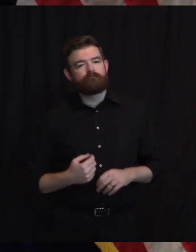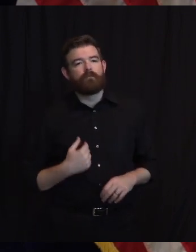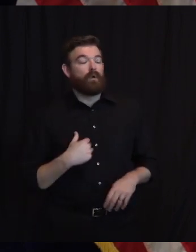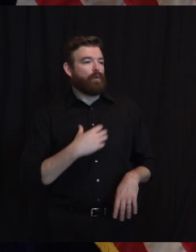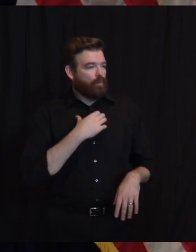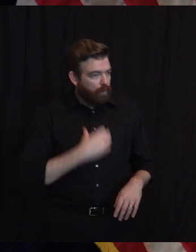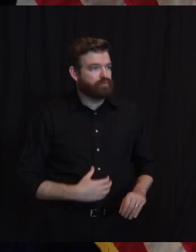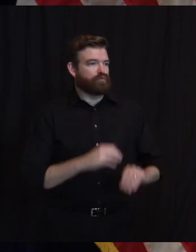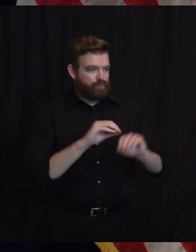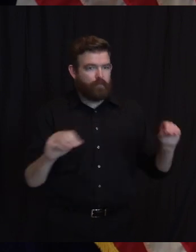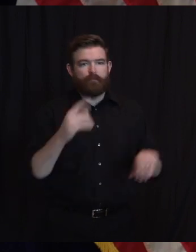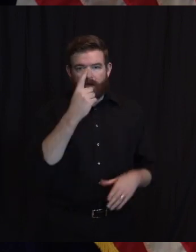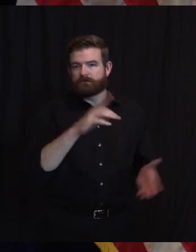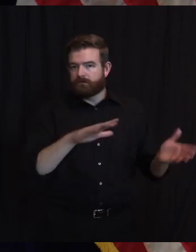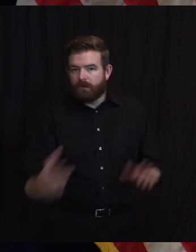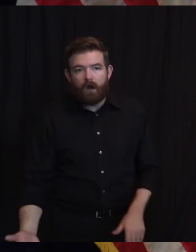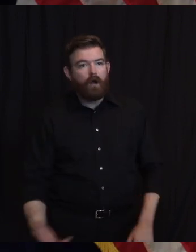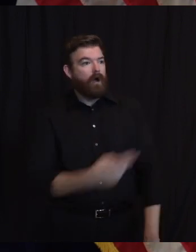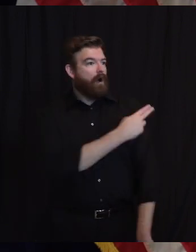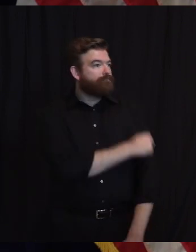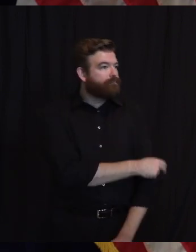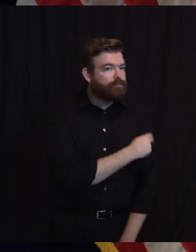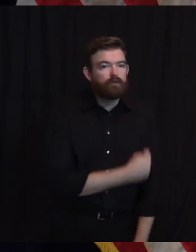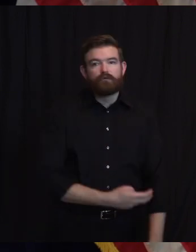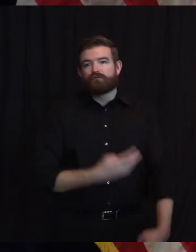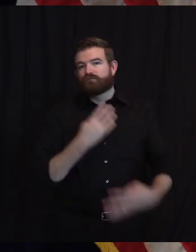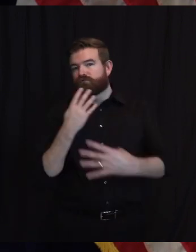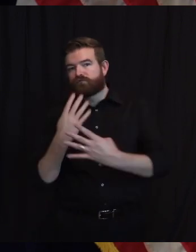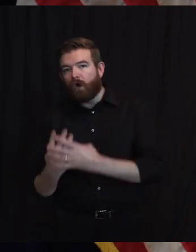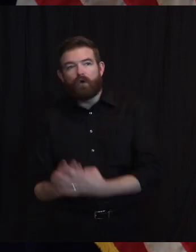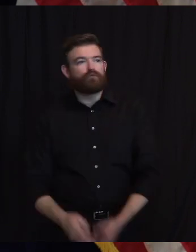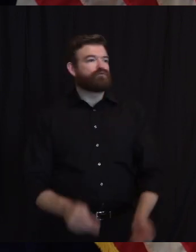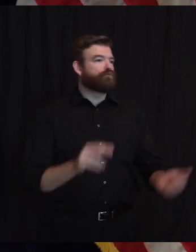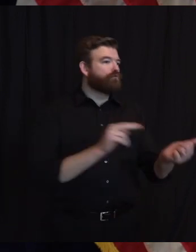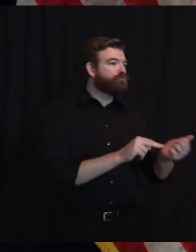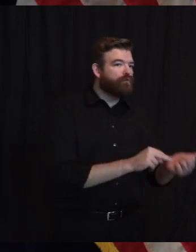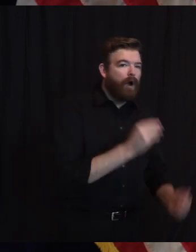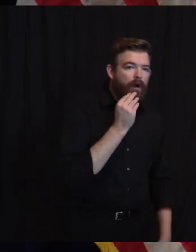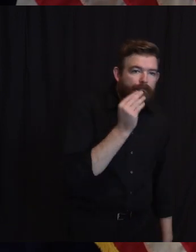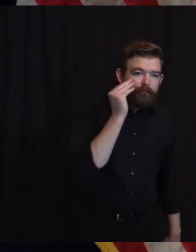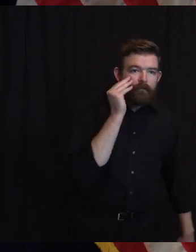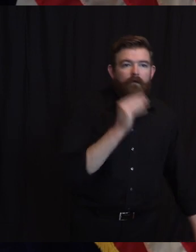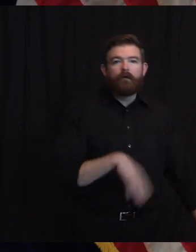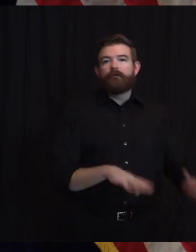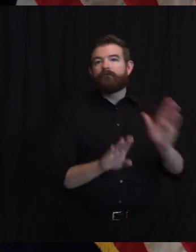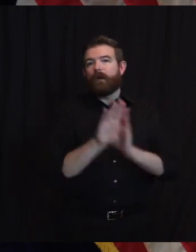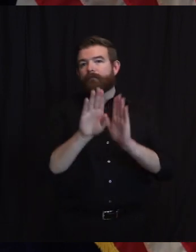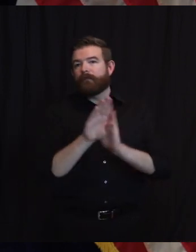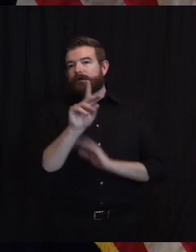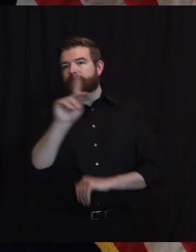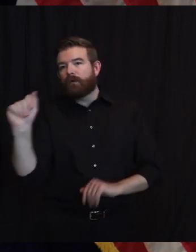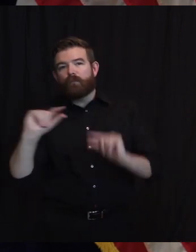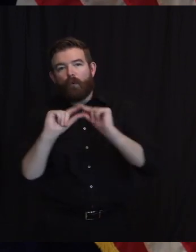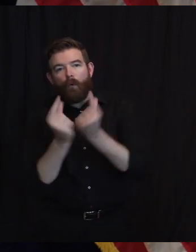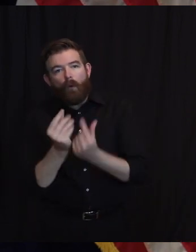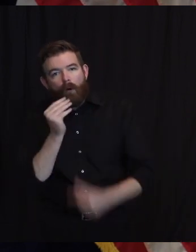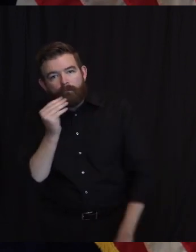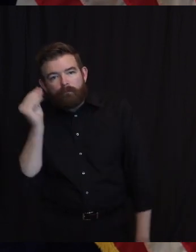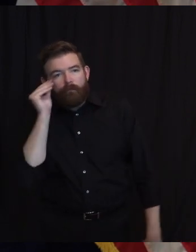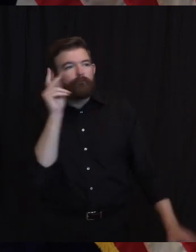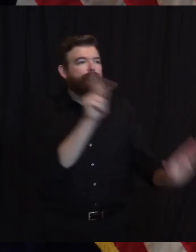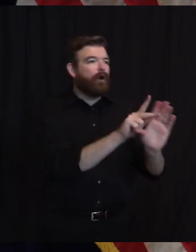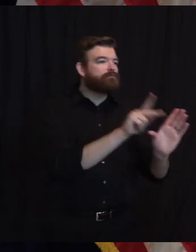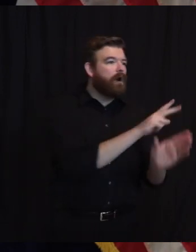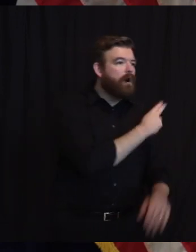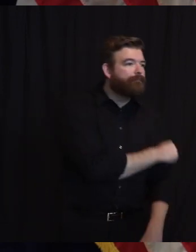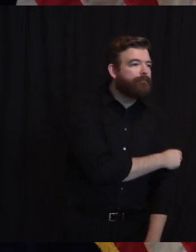facility, in a hospital, in a home for developmentally disabled, a psychiatric hospital, a veterans hospital. I